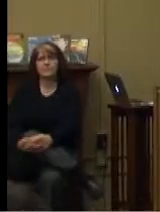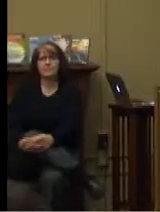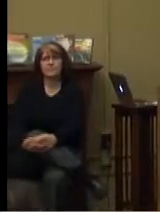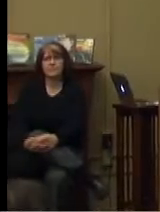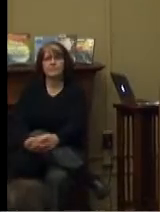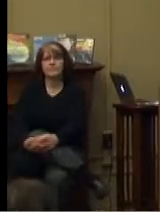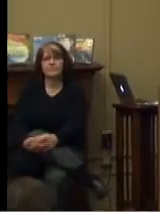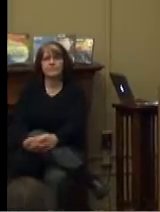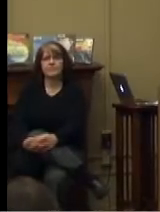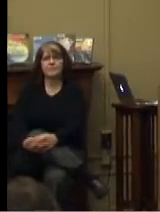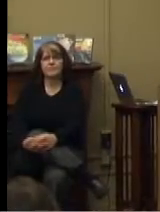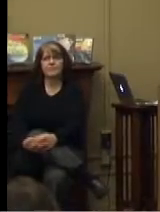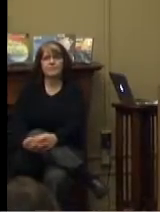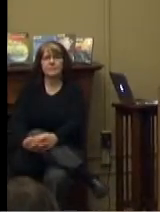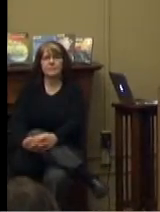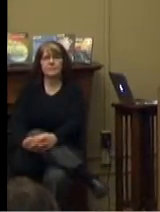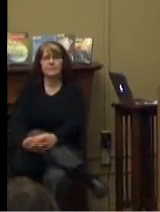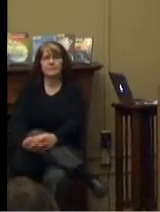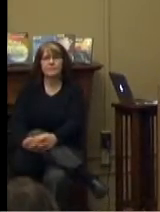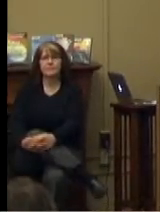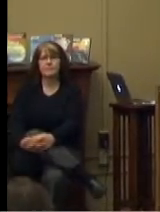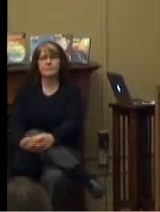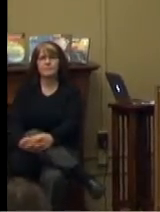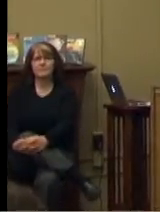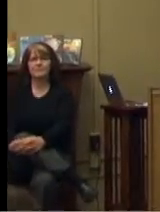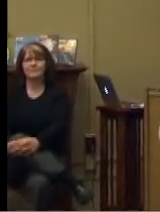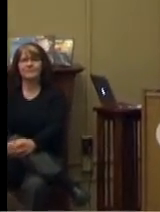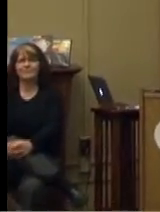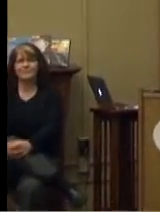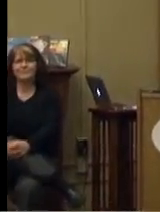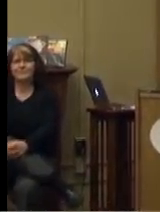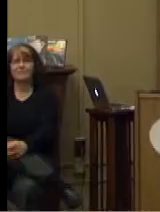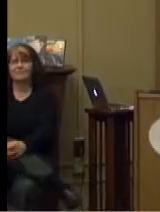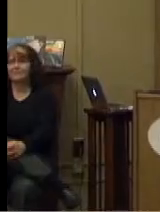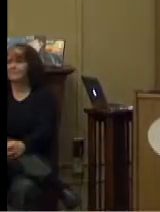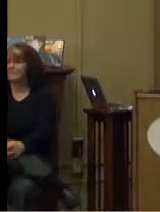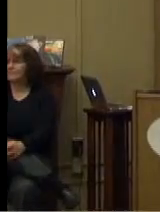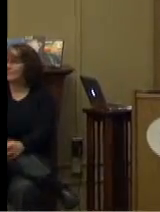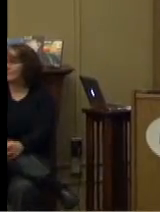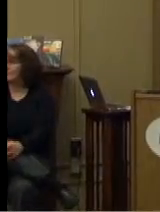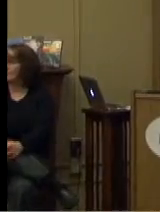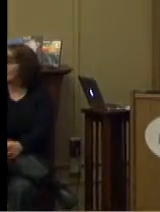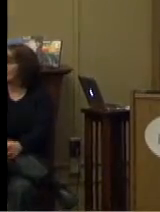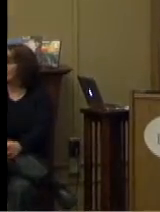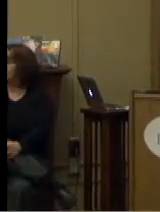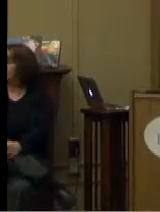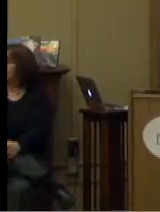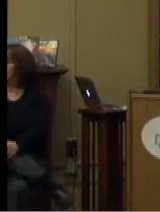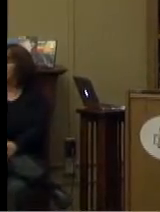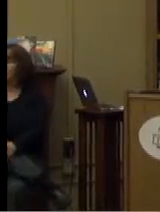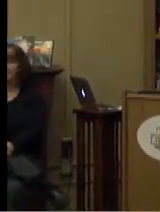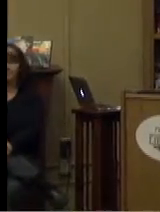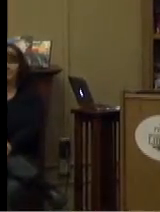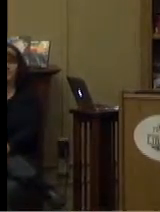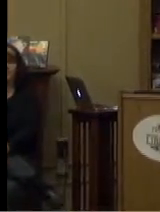Good morning, everyone. Welcome to Primetime at the U Library. I'm Barrett Fisher, Acting Dean of the College of Arts and Sciences.